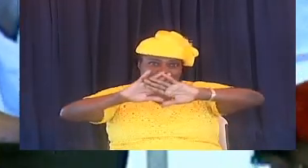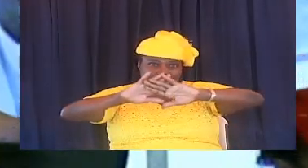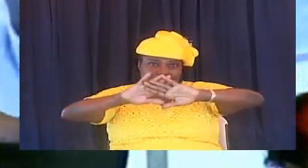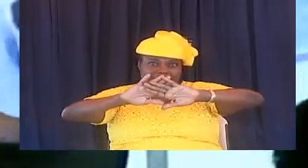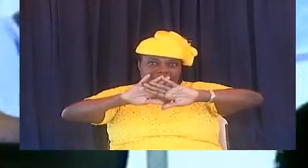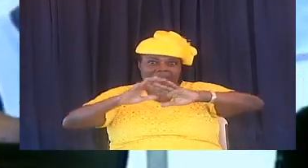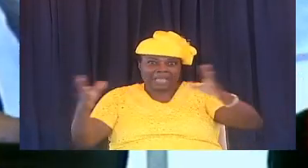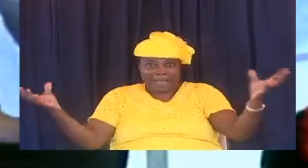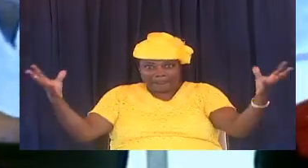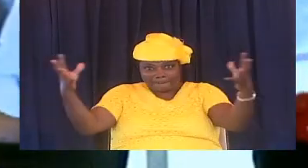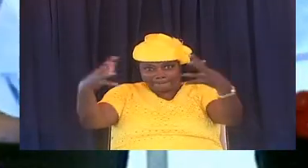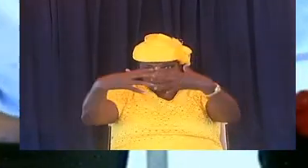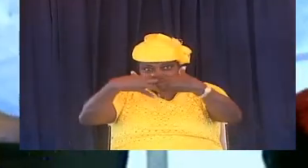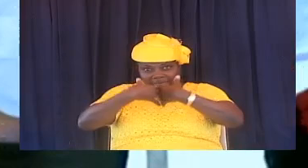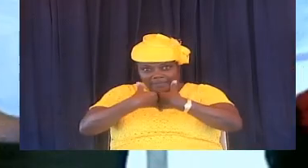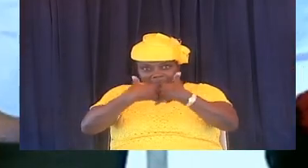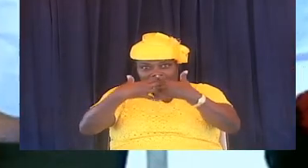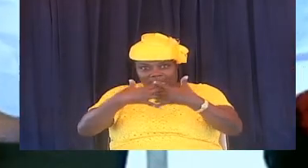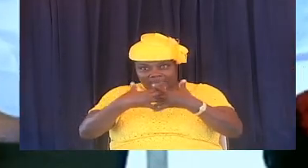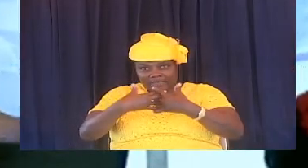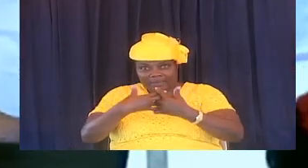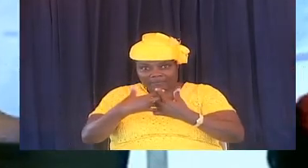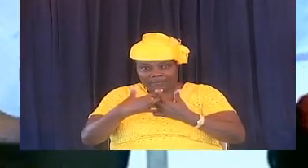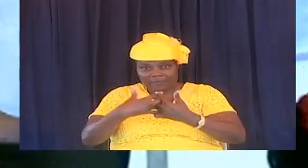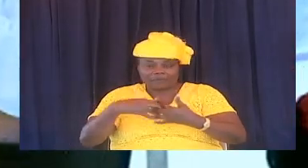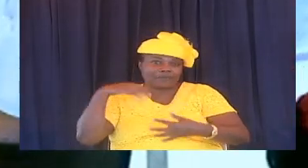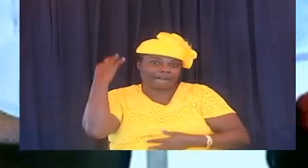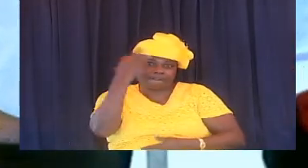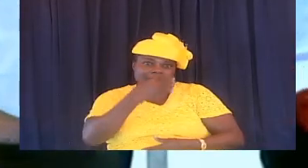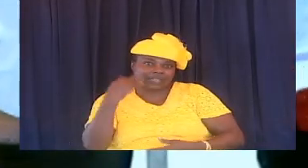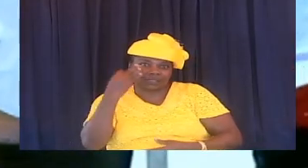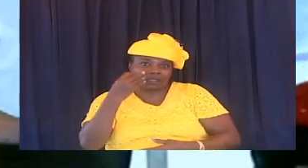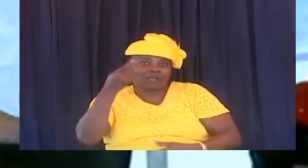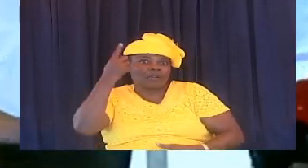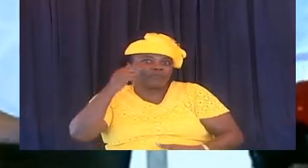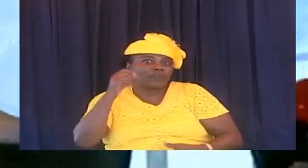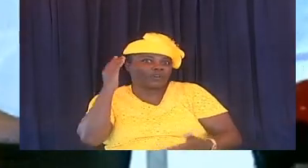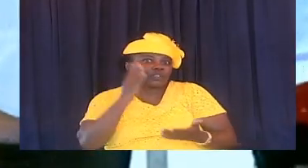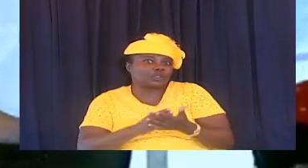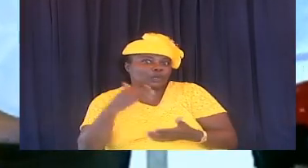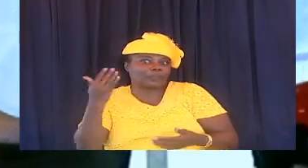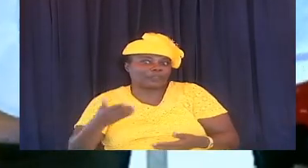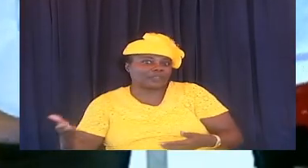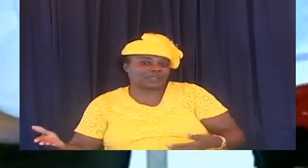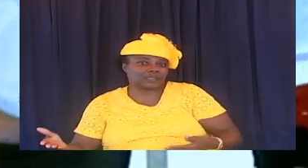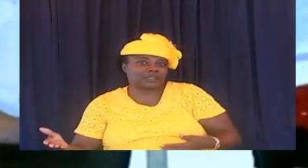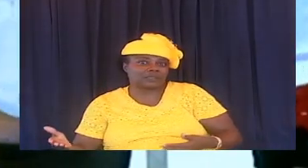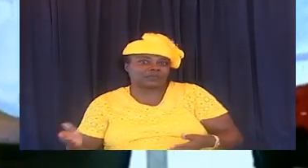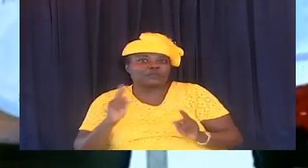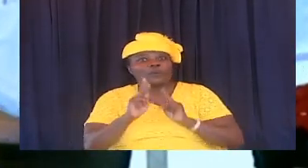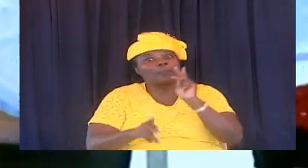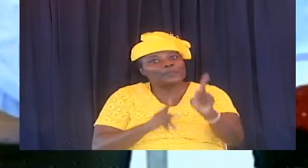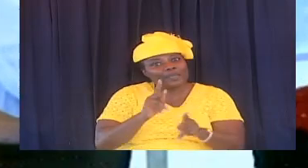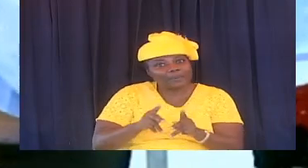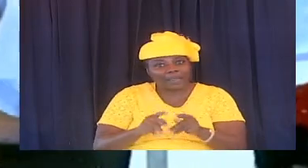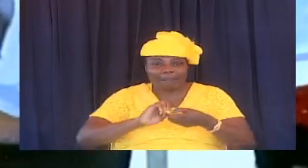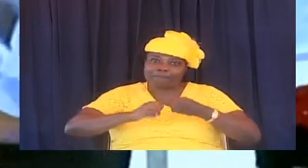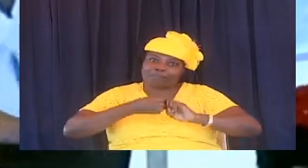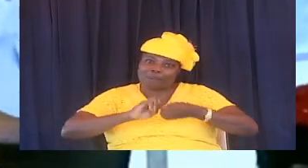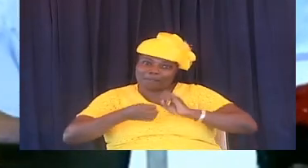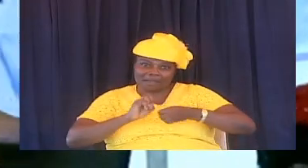to seek the face of the Lord for some things, for some people, for situations. And we want